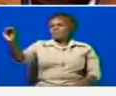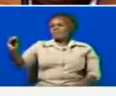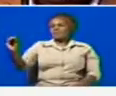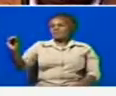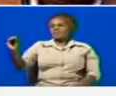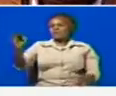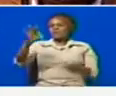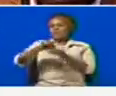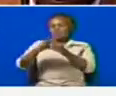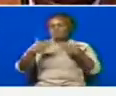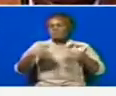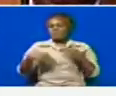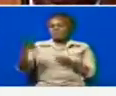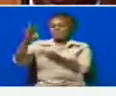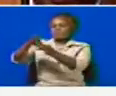voter turnout.